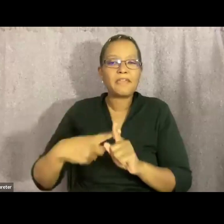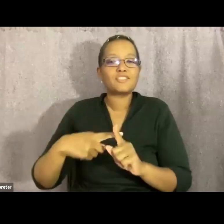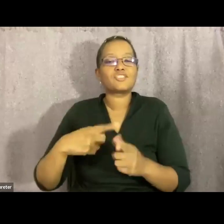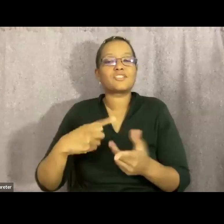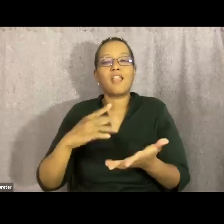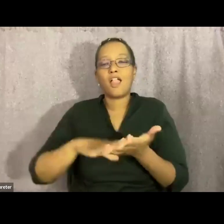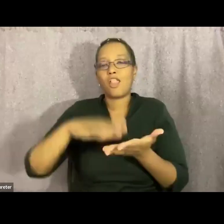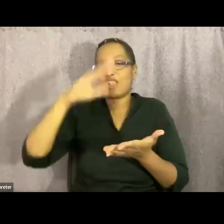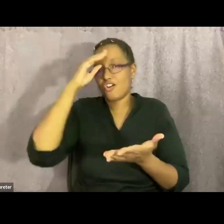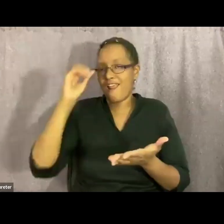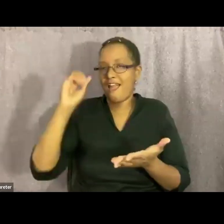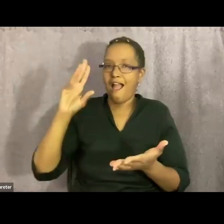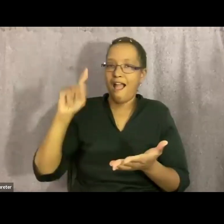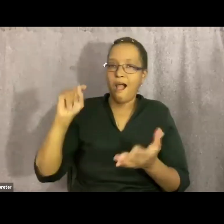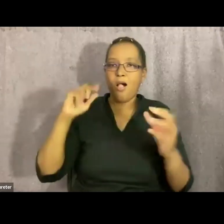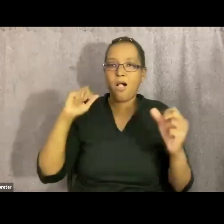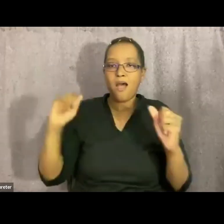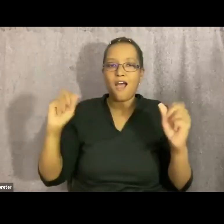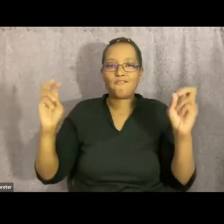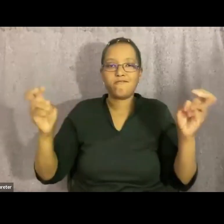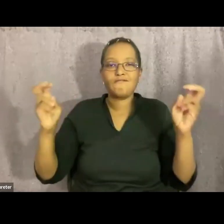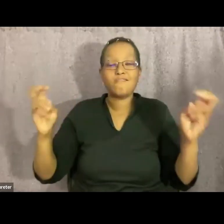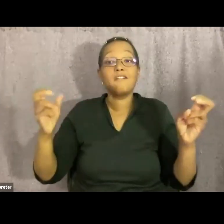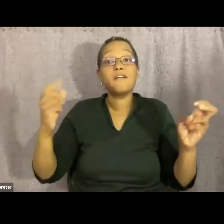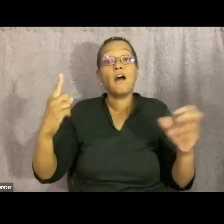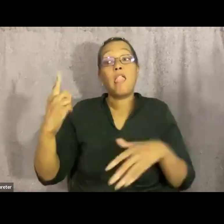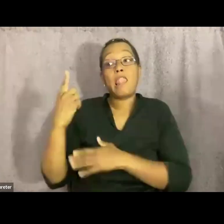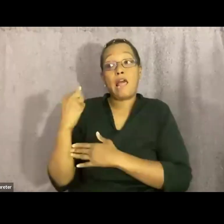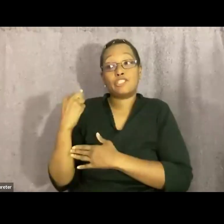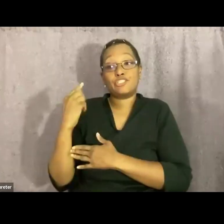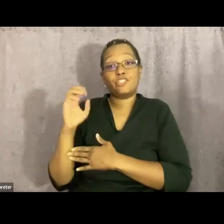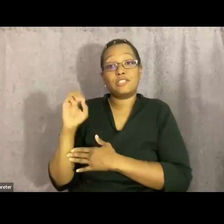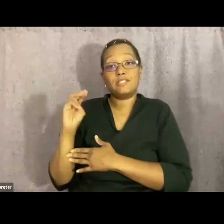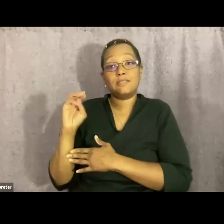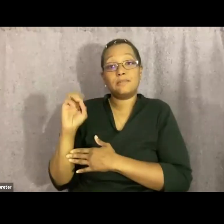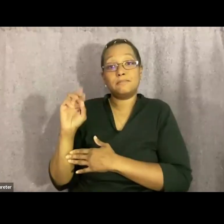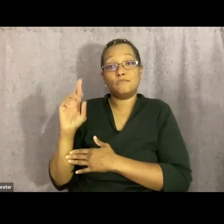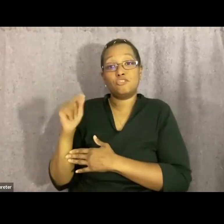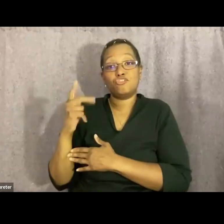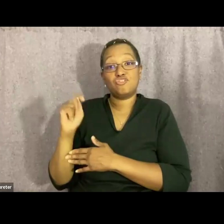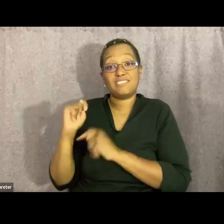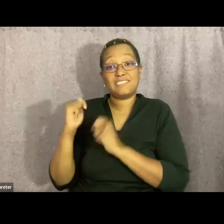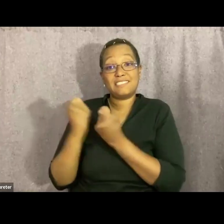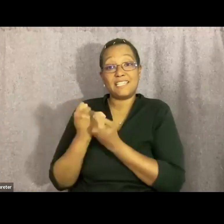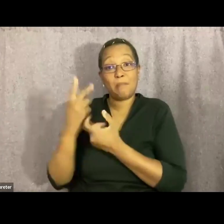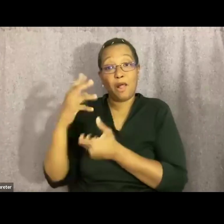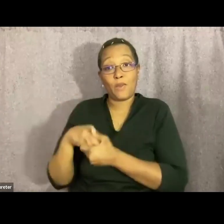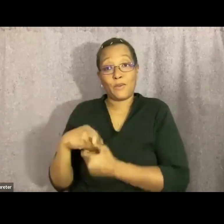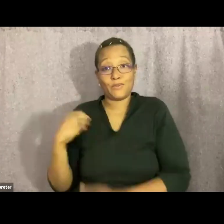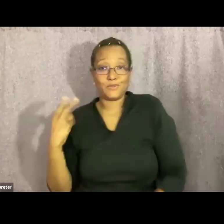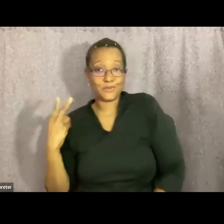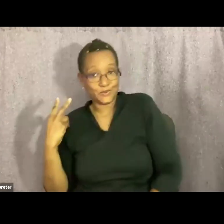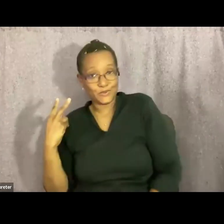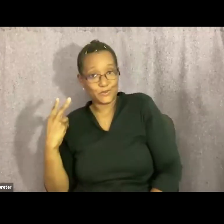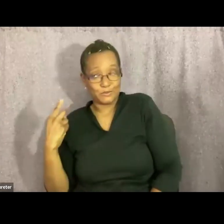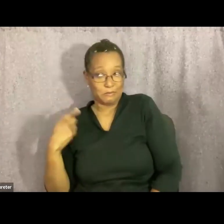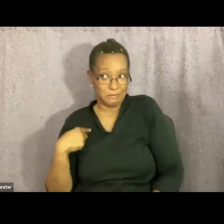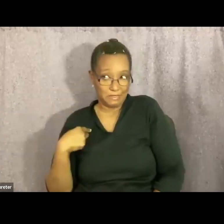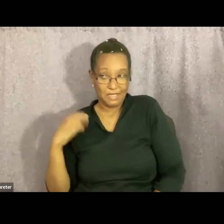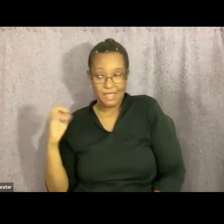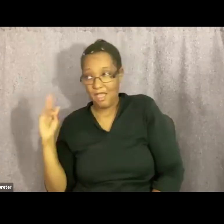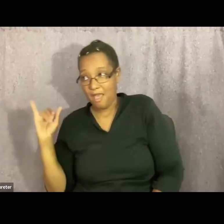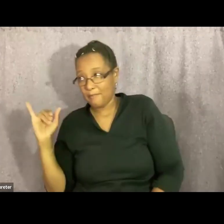for virtual access to events that you want to attend and can't, and then they're not offering it anymore. Those are